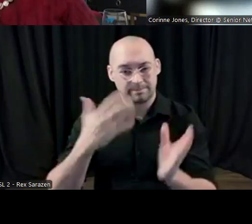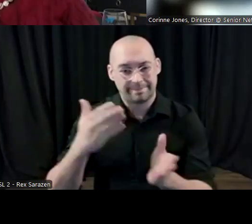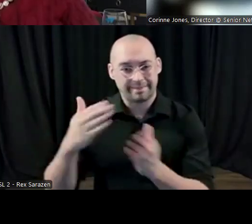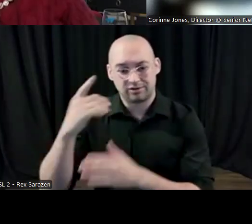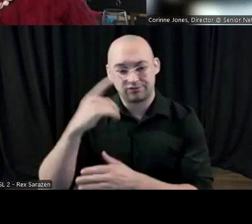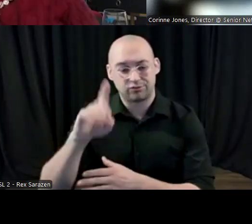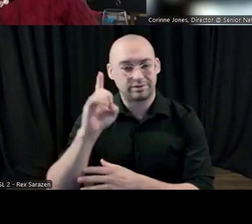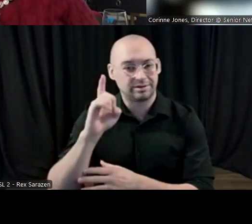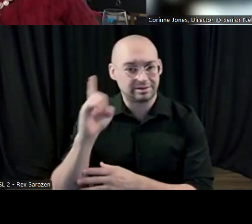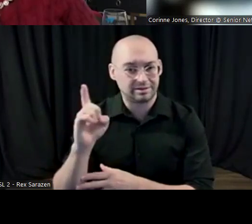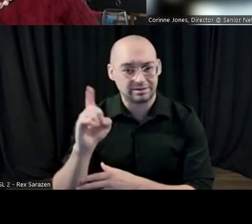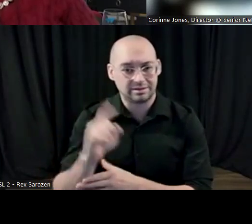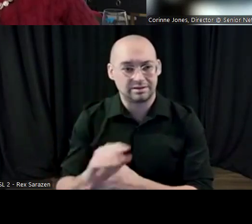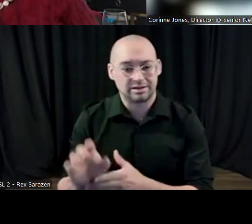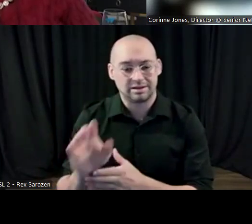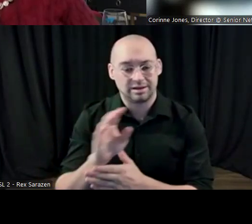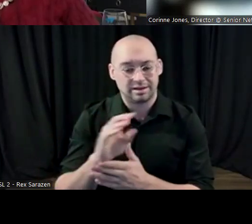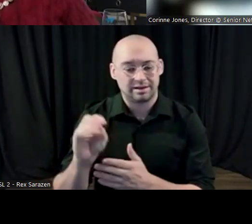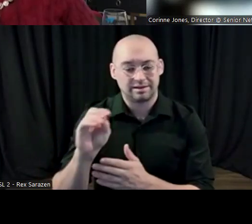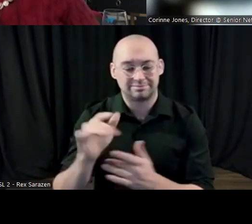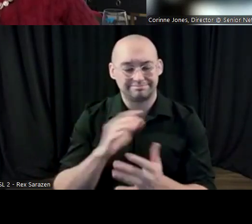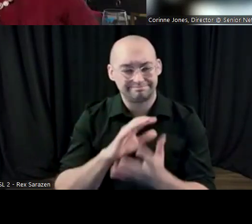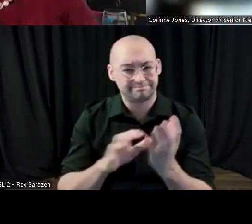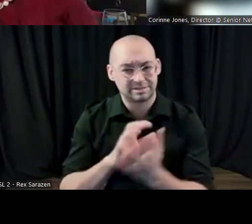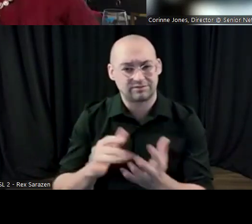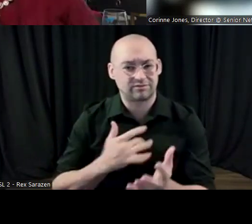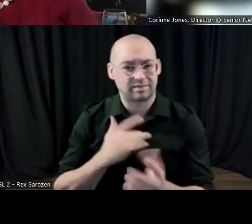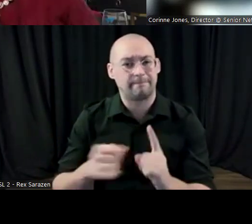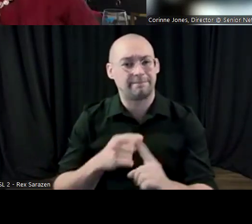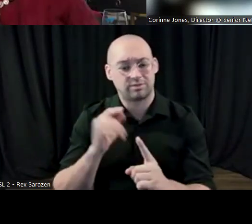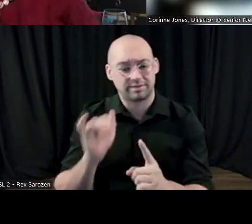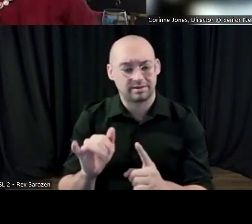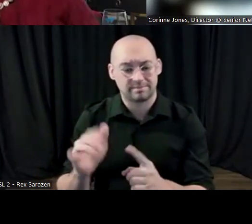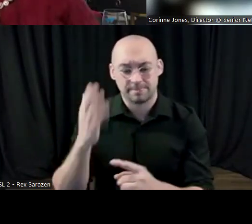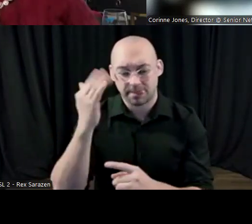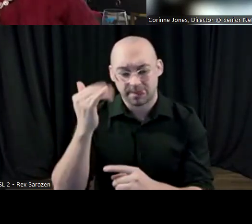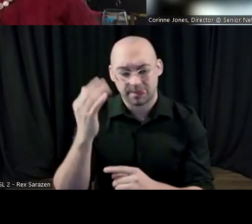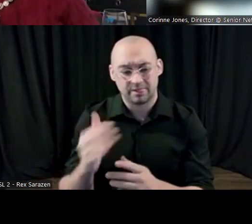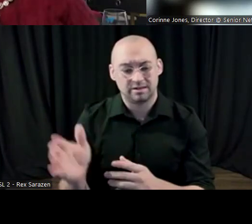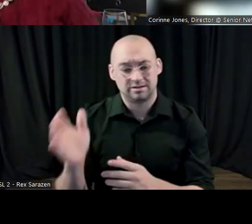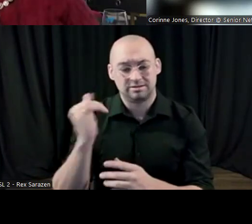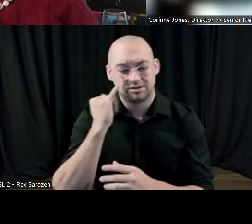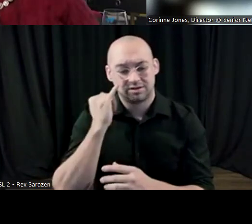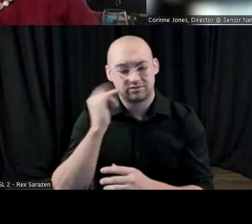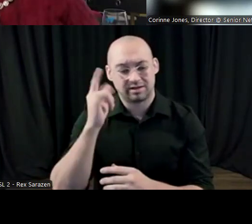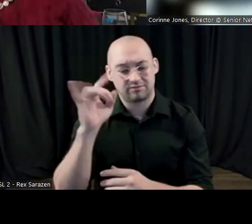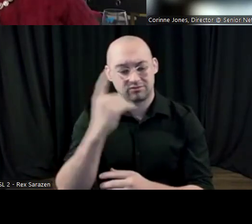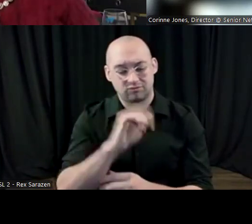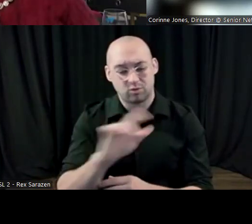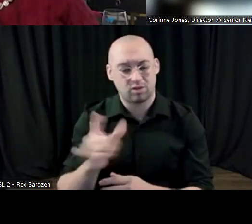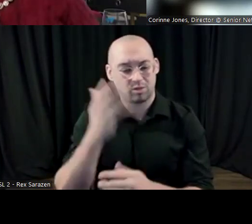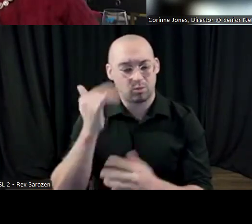DD. And I have mixed feelings about that, and I'm a part of that community. Why? If we're California for All, do we need a